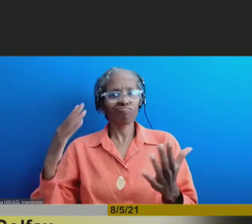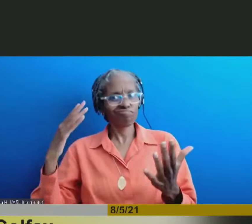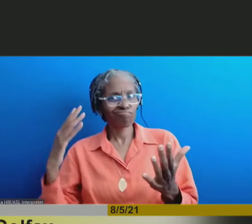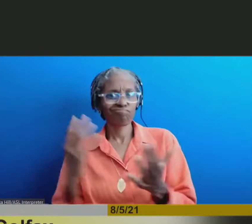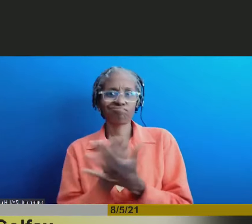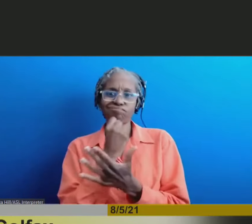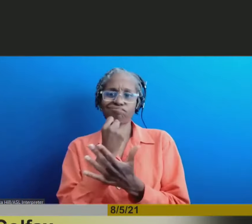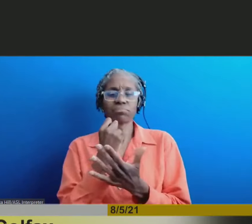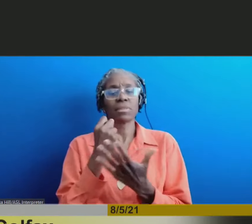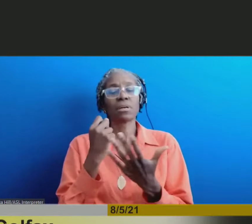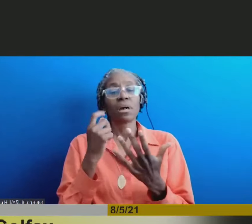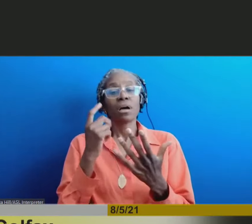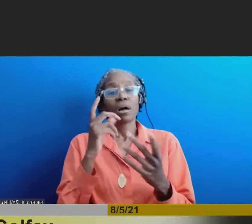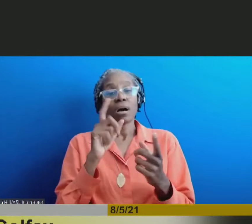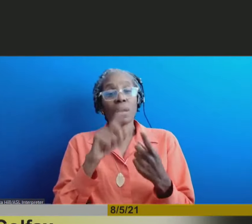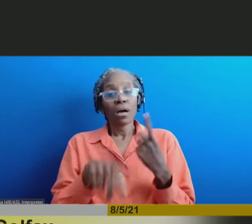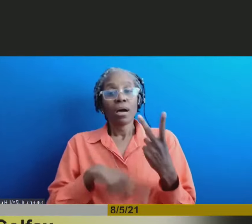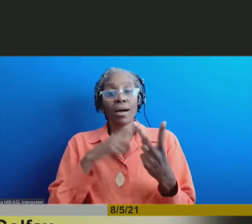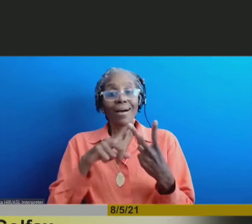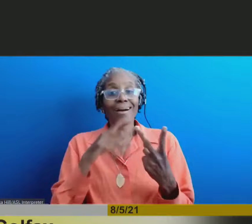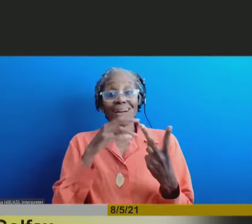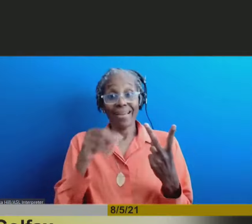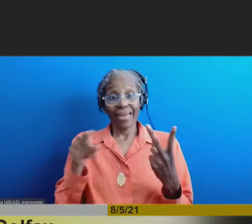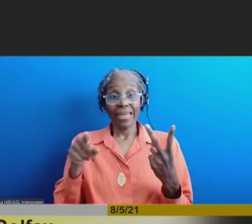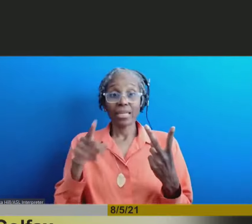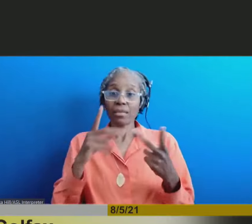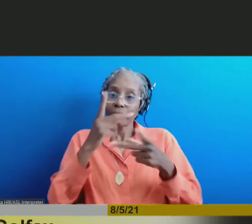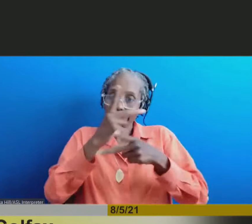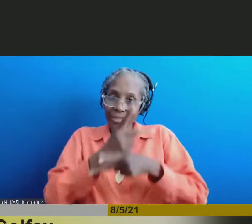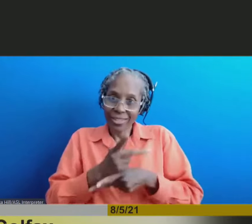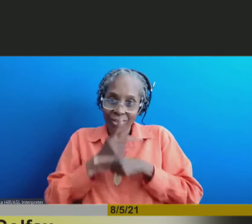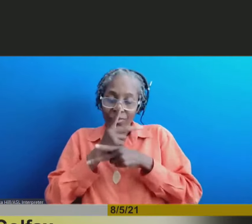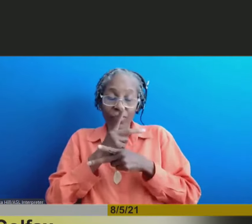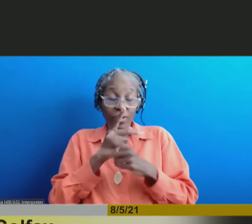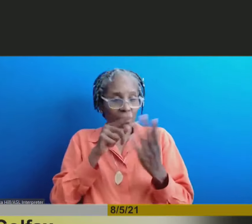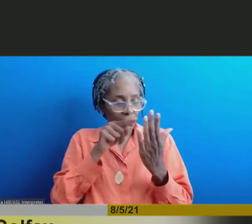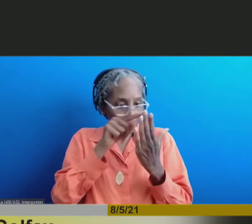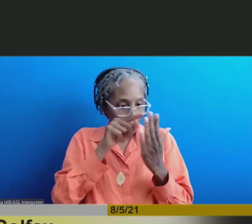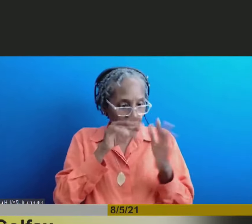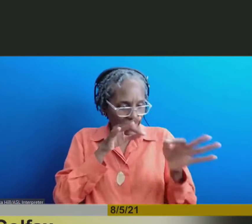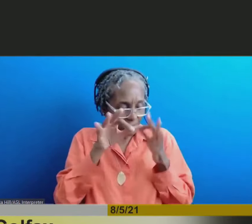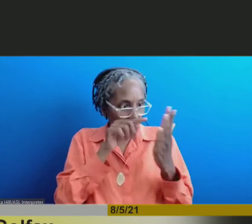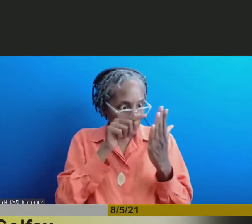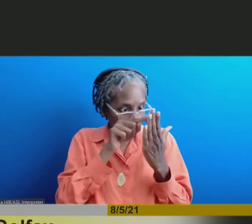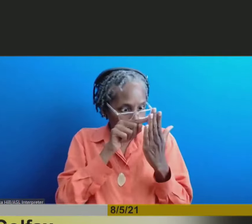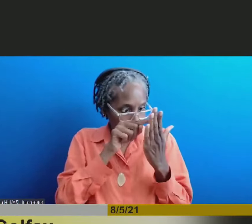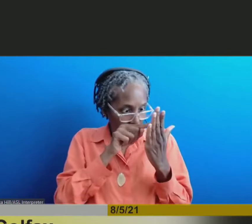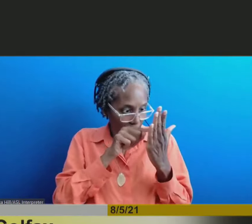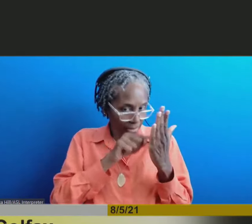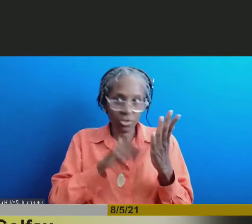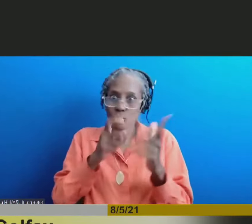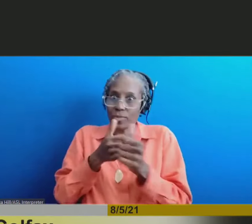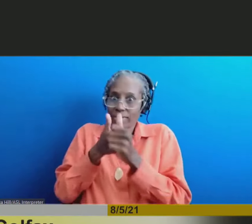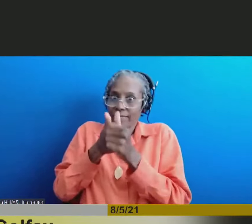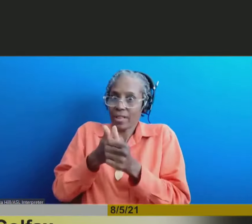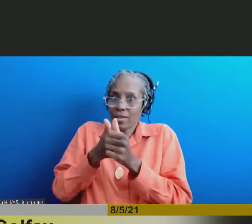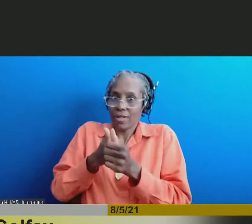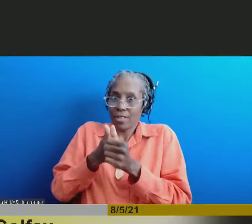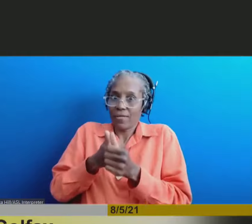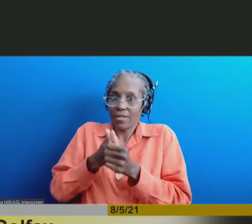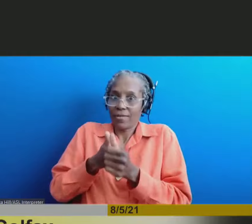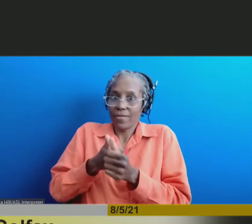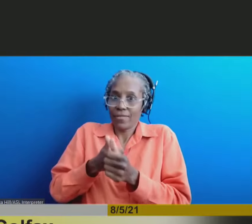But also that, you very carefully follow the instructions. And if you have any additional questions, that you